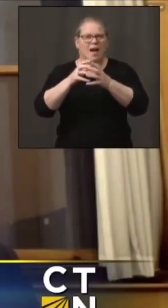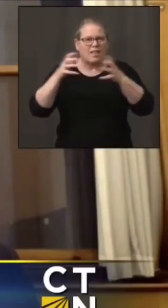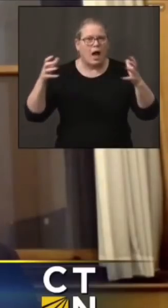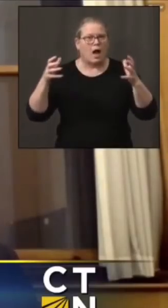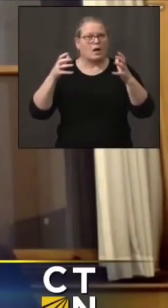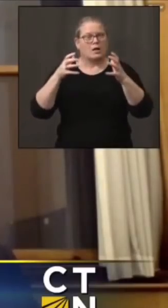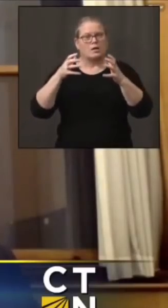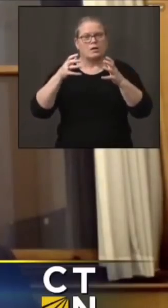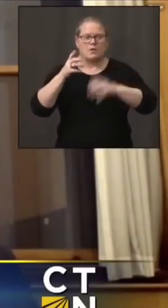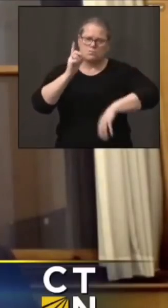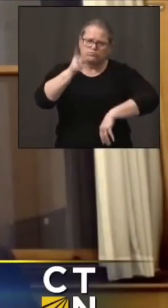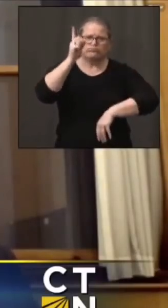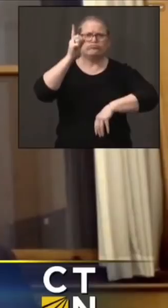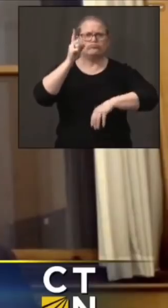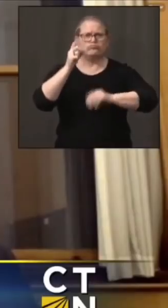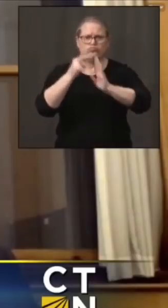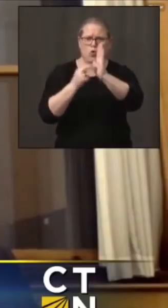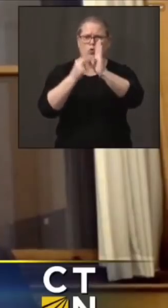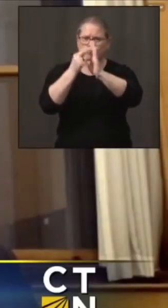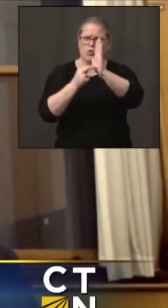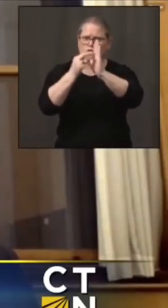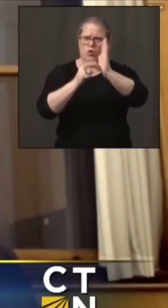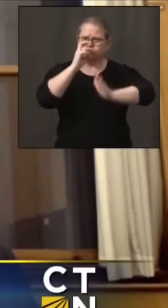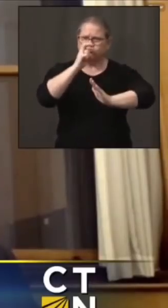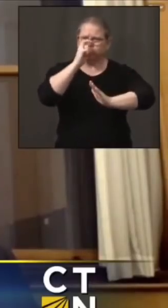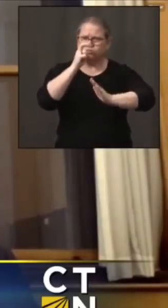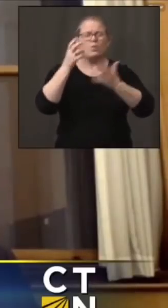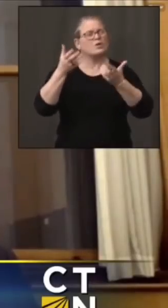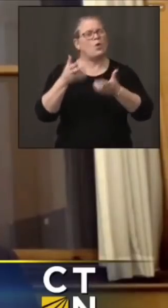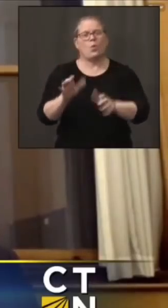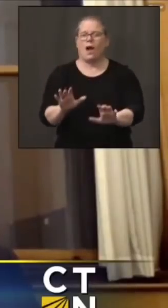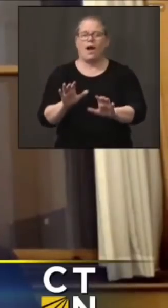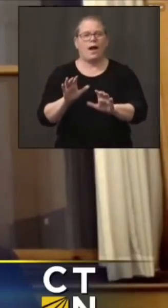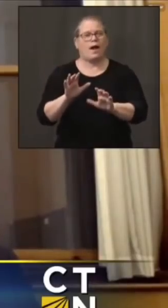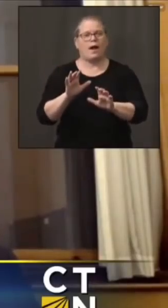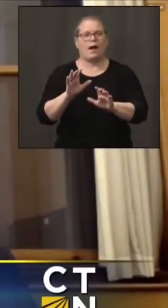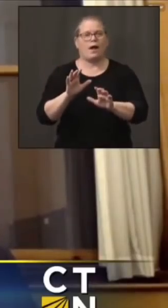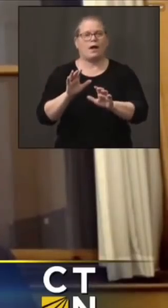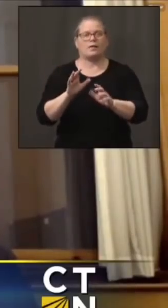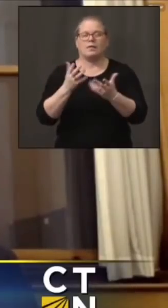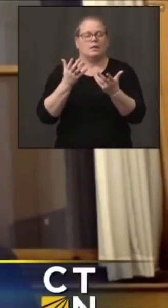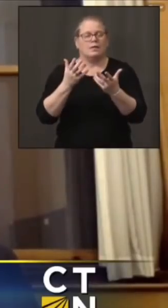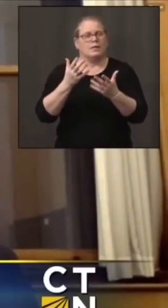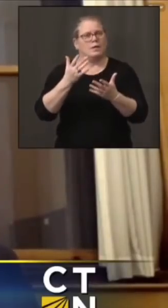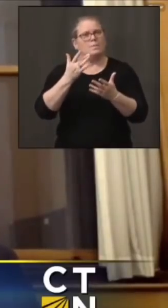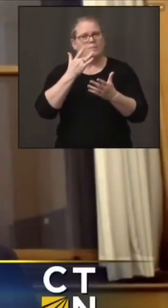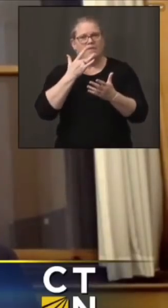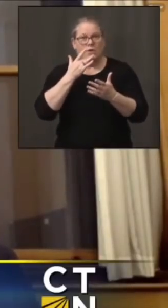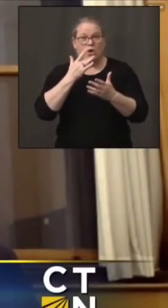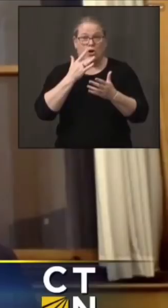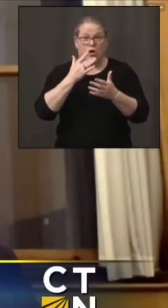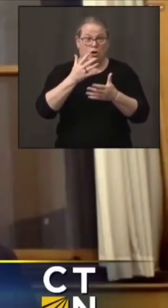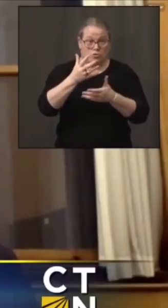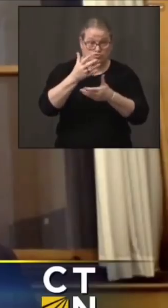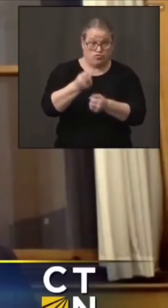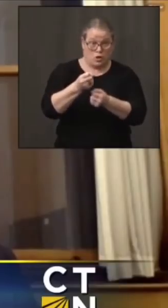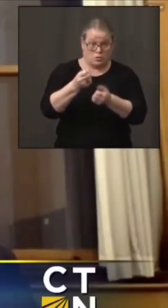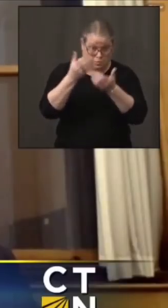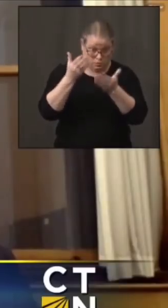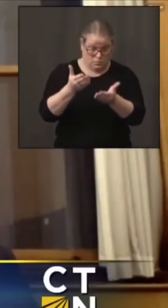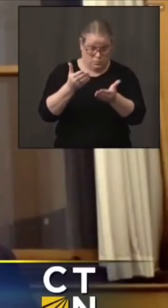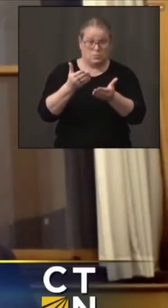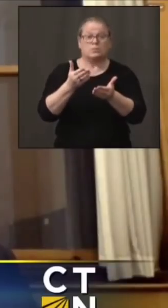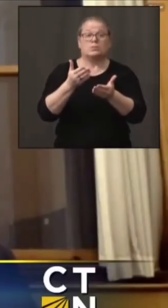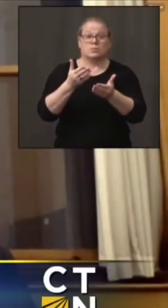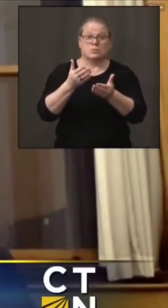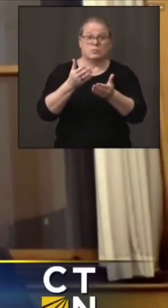threats and bureaucracy so that we can go as fast as possible while ensuring we do have the right checks in place to, make sure that